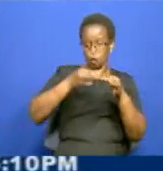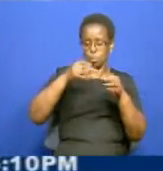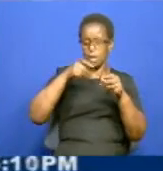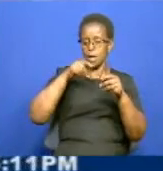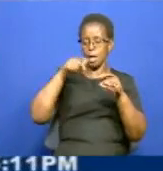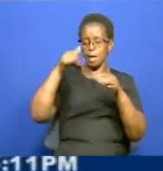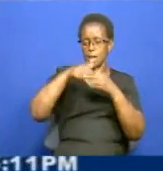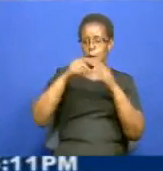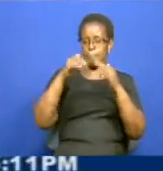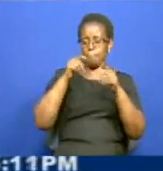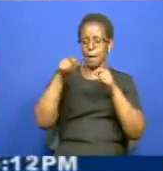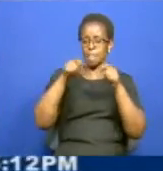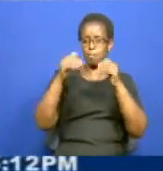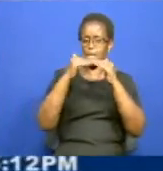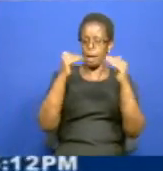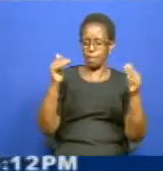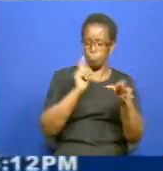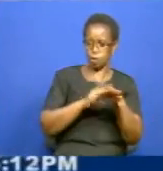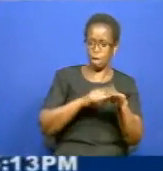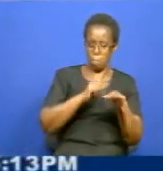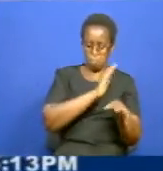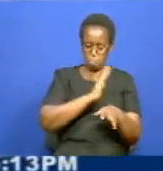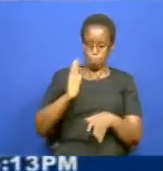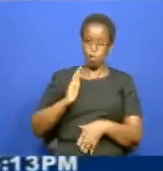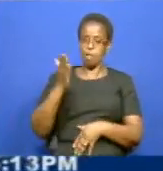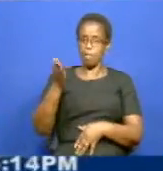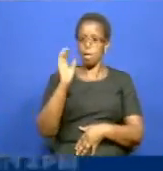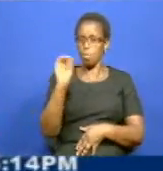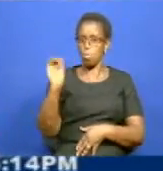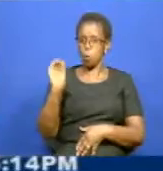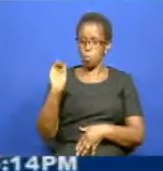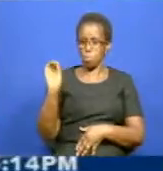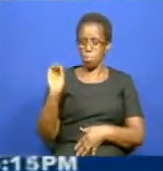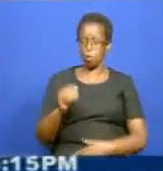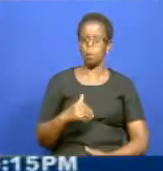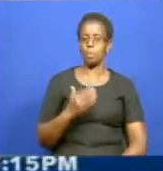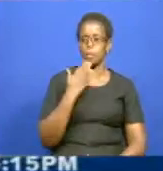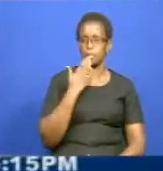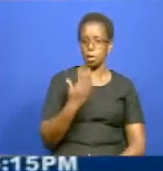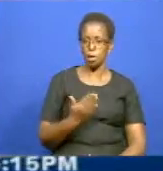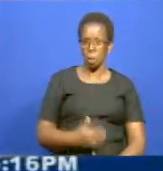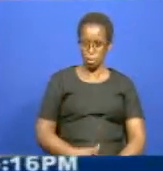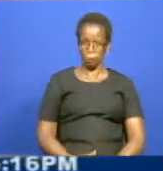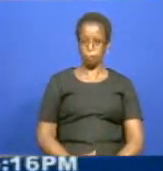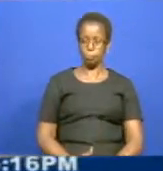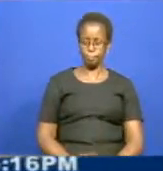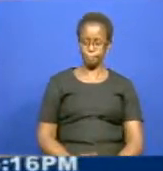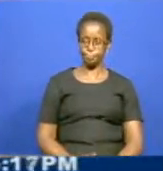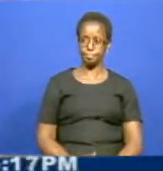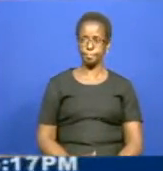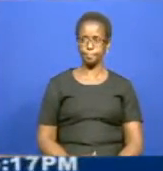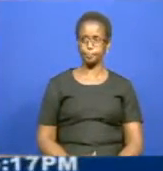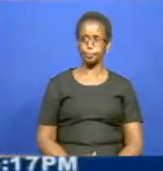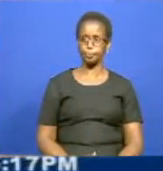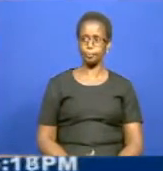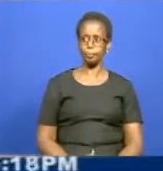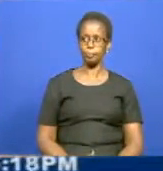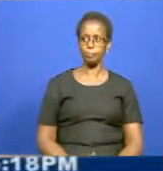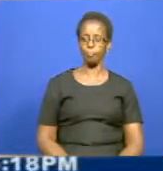the absence of the Board of Directors. Thank you. Okay, thank you so much, Senator